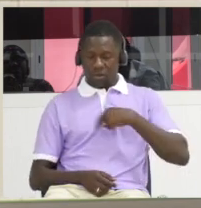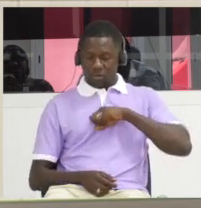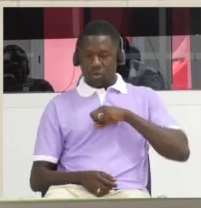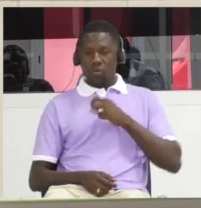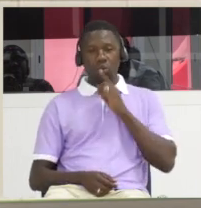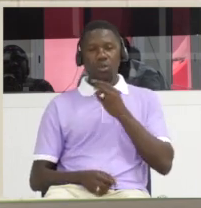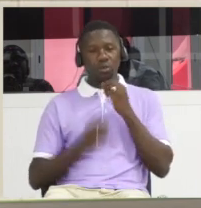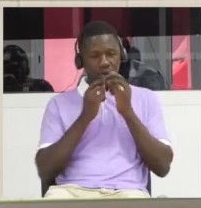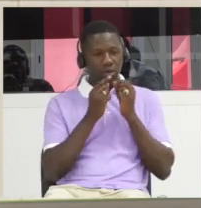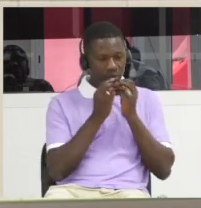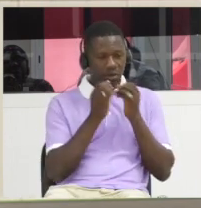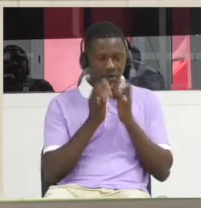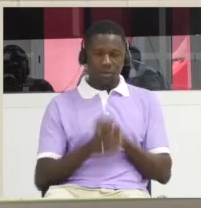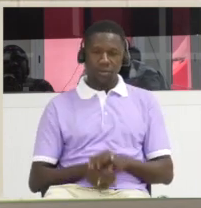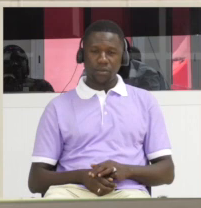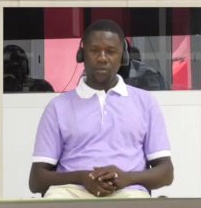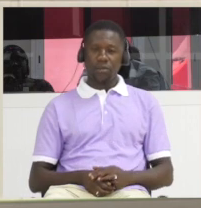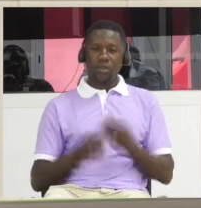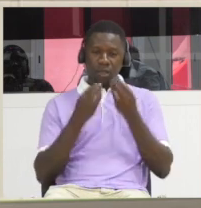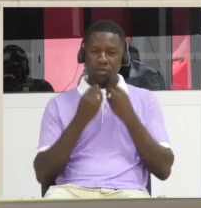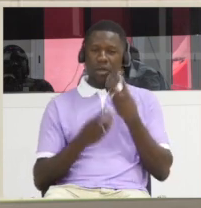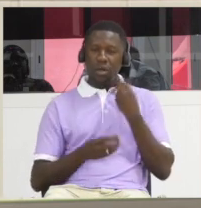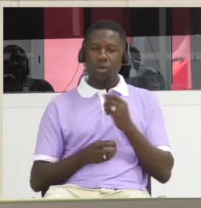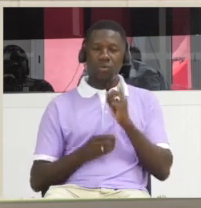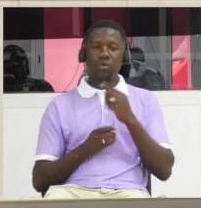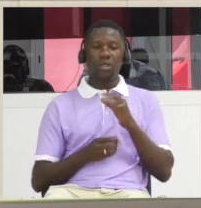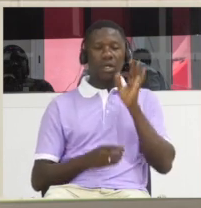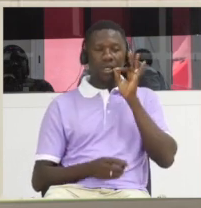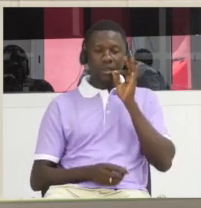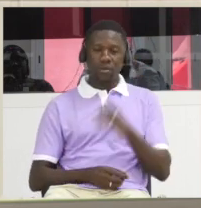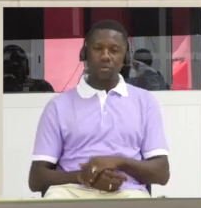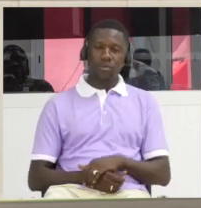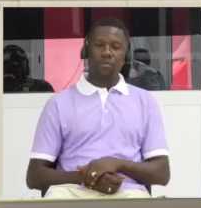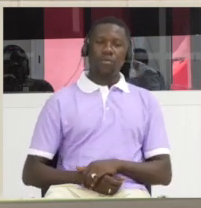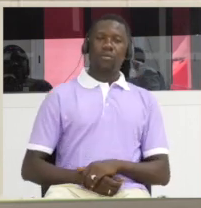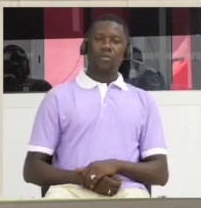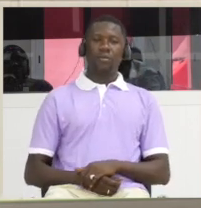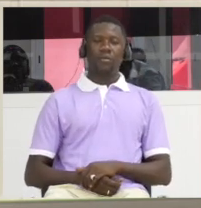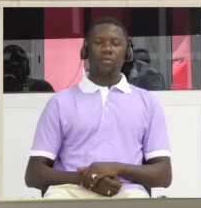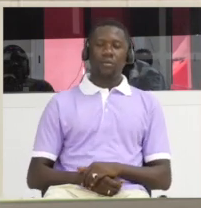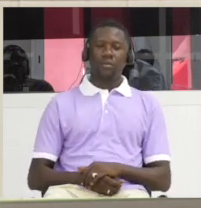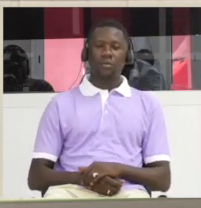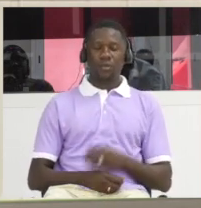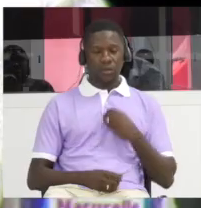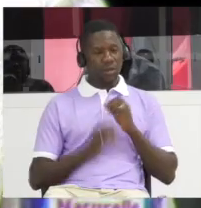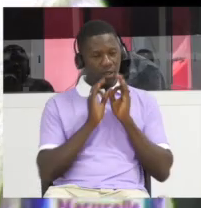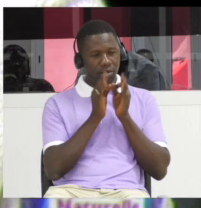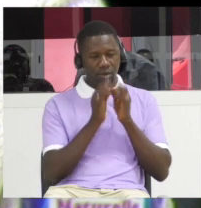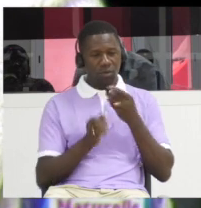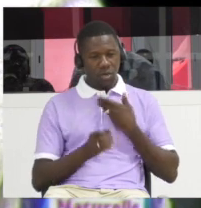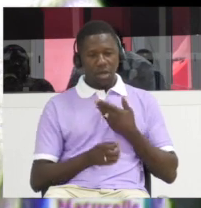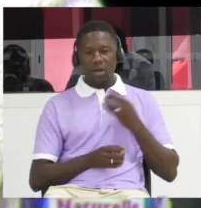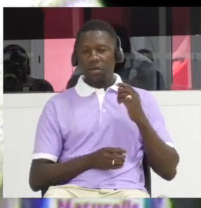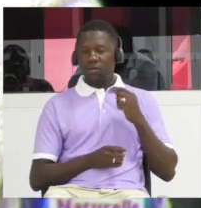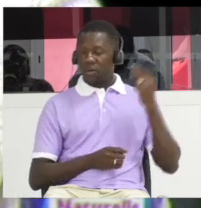exactly what you told him and how he responded. I told him that we got information that, you know, the